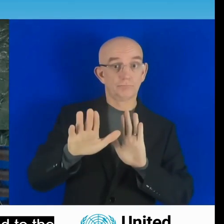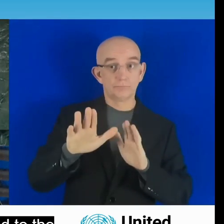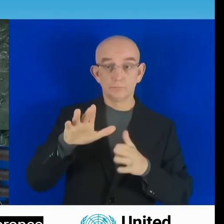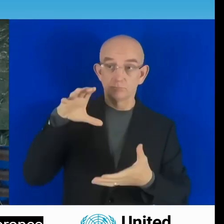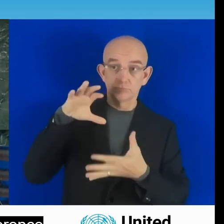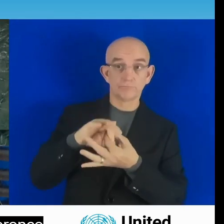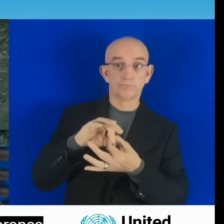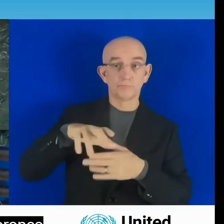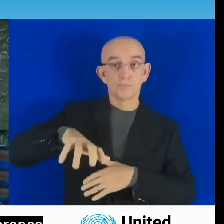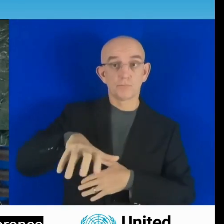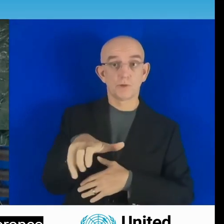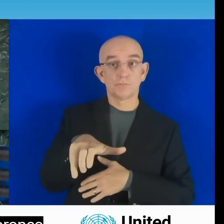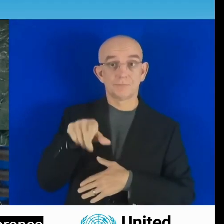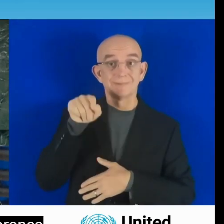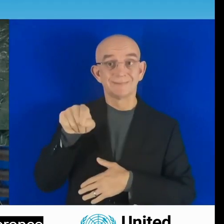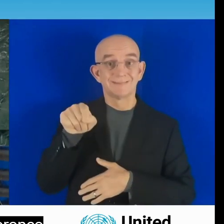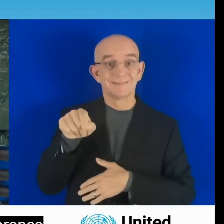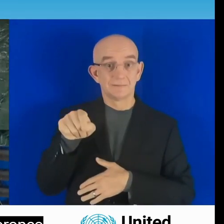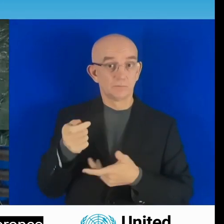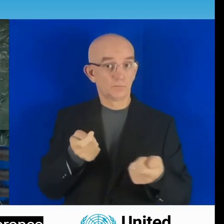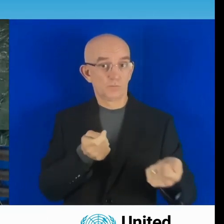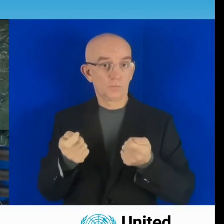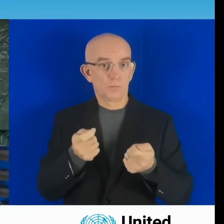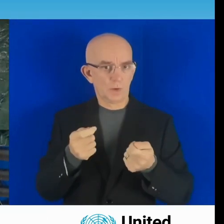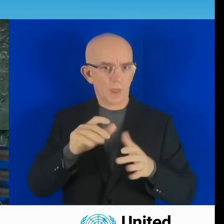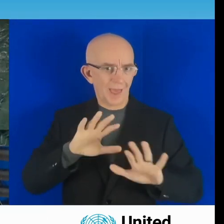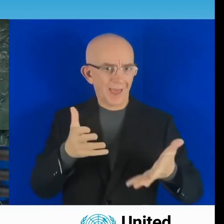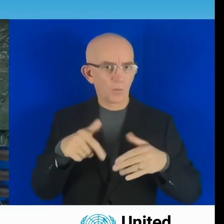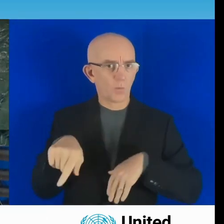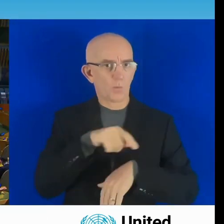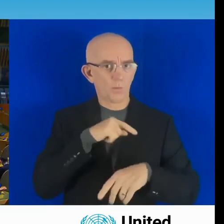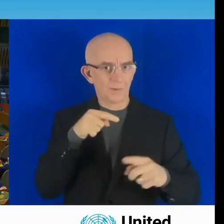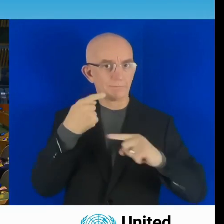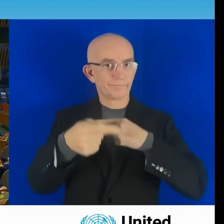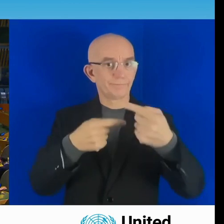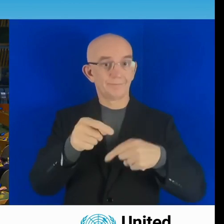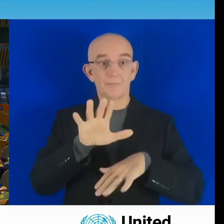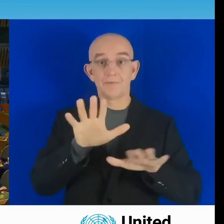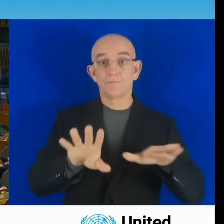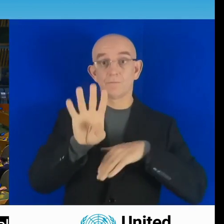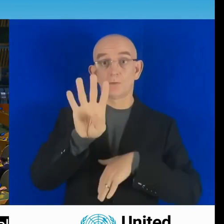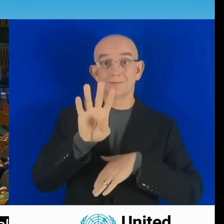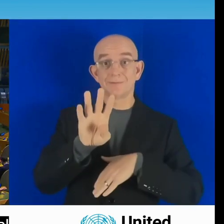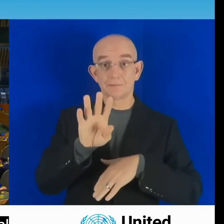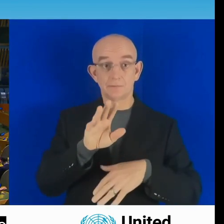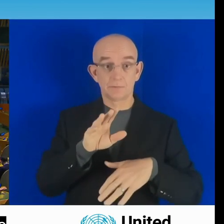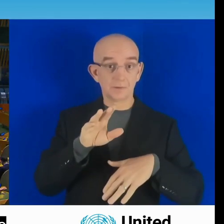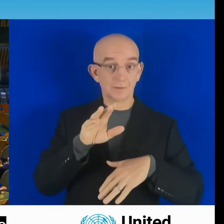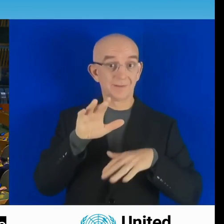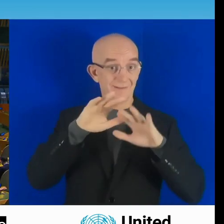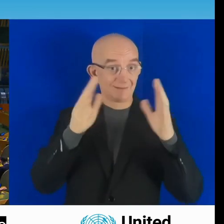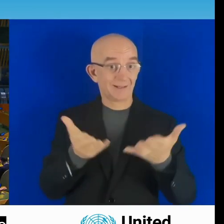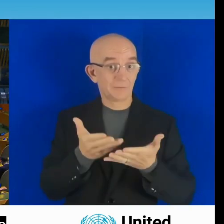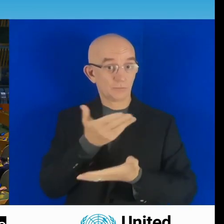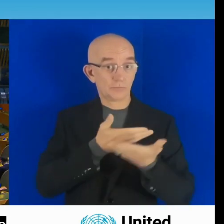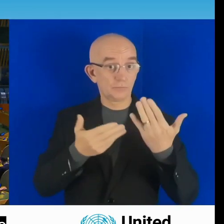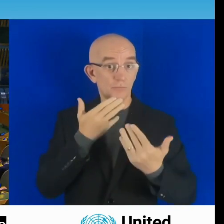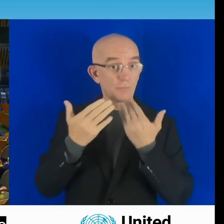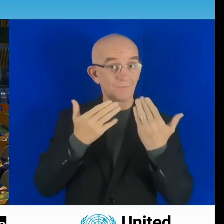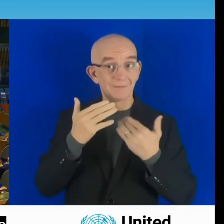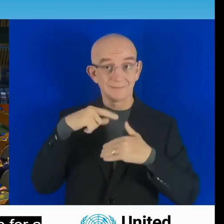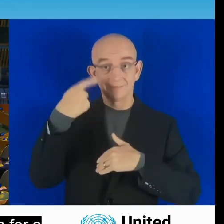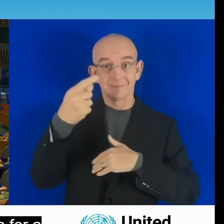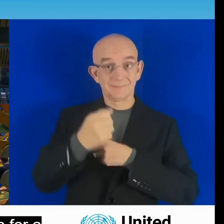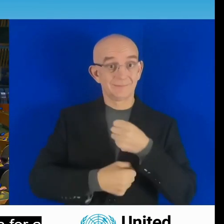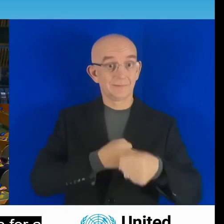global security landscape, Madam President, calls for a sincere commitment, we believe, to the principles of the UN